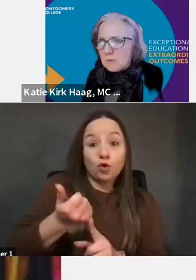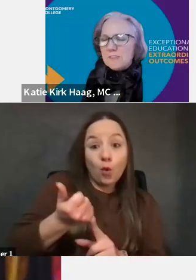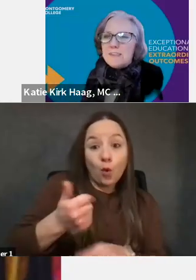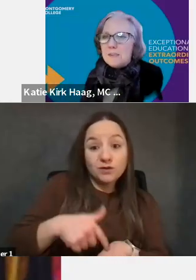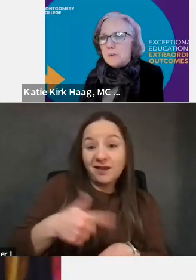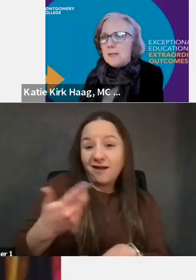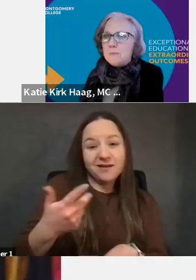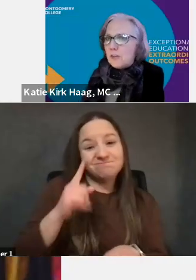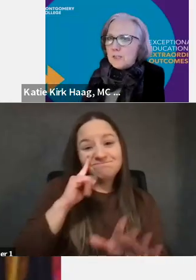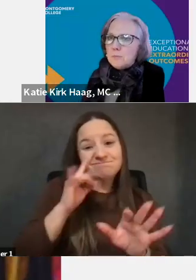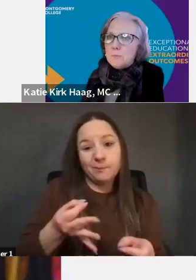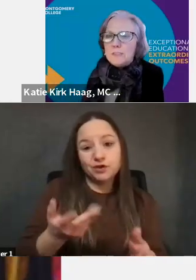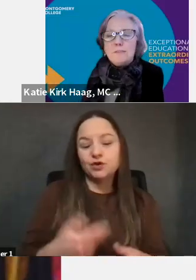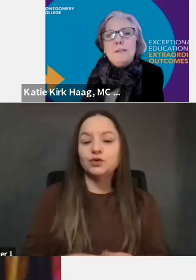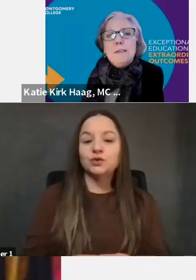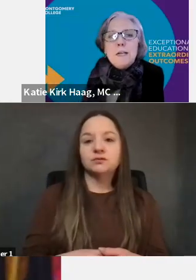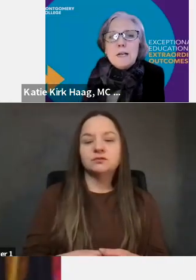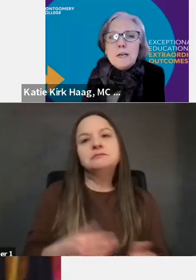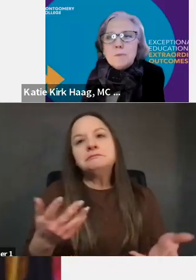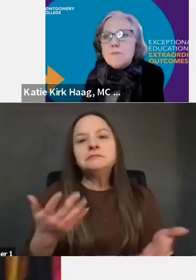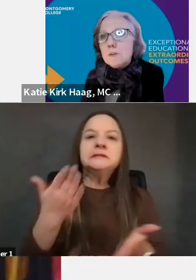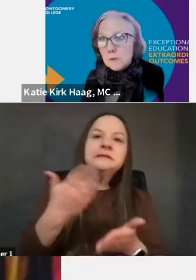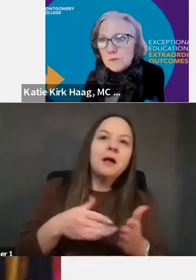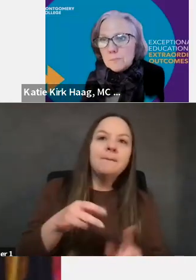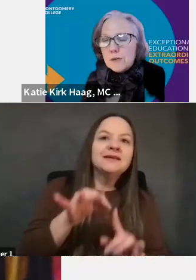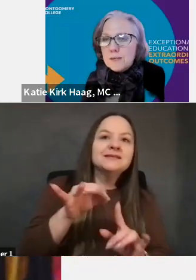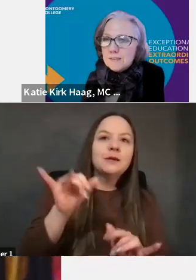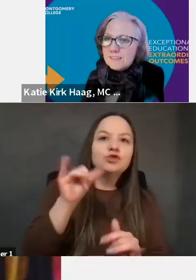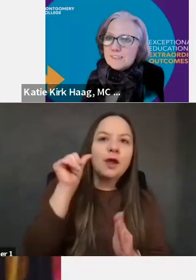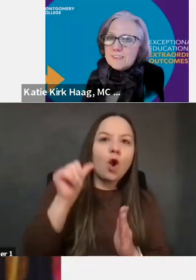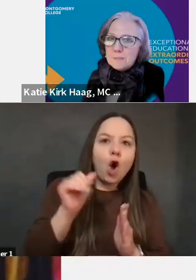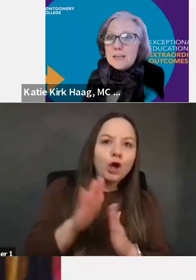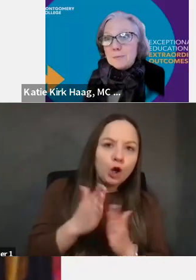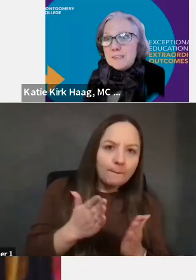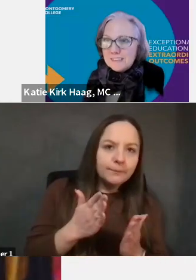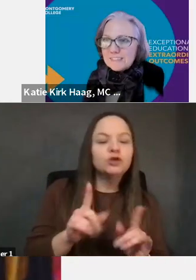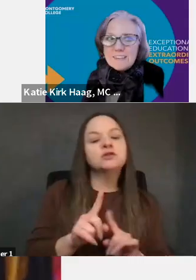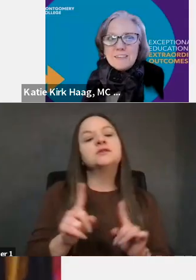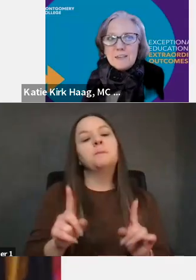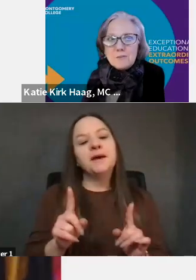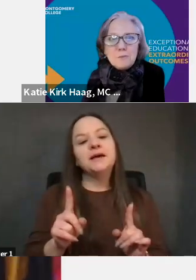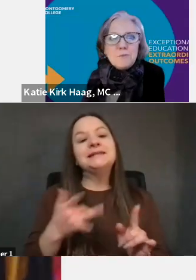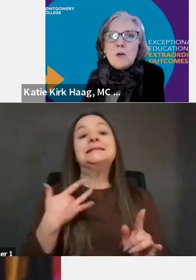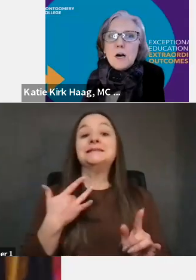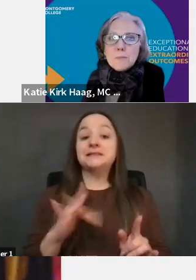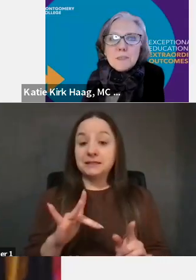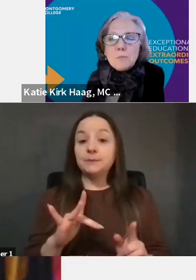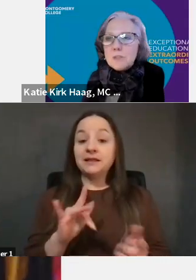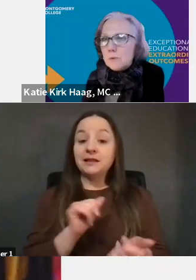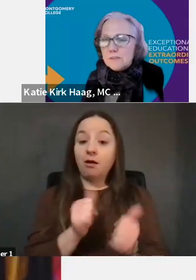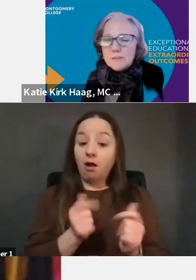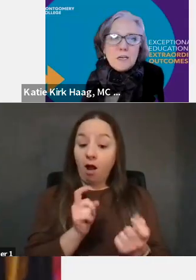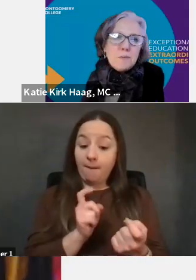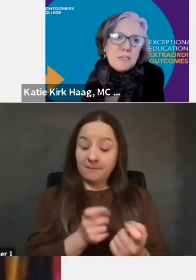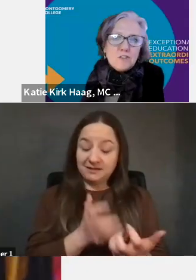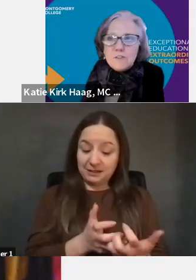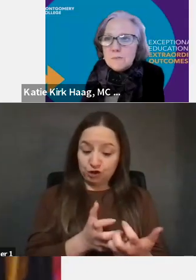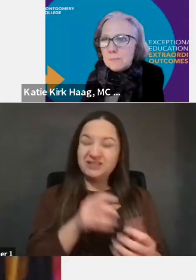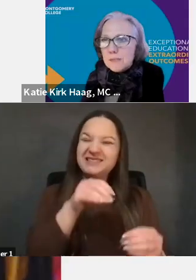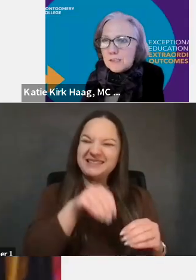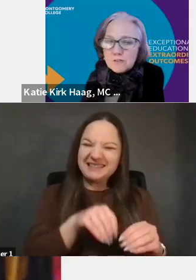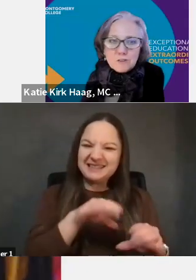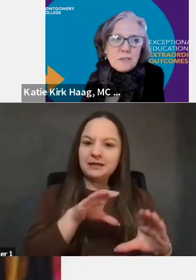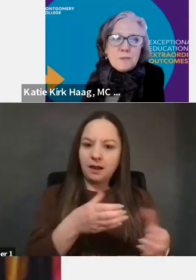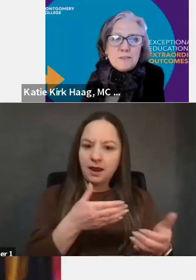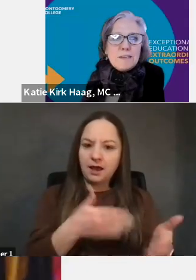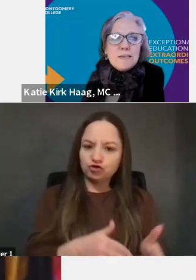few exceptions, like perhaps audiobooks. But for the most part, it's going to be happening inside the classroom. So commonly requested accommodations